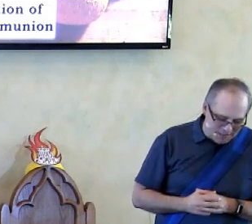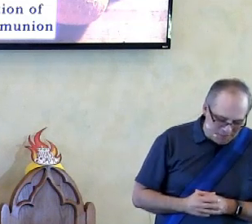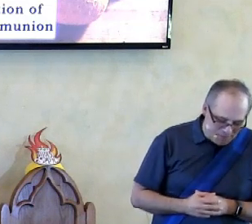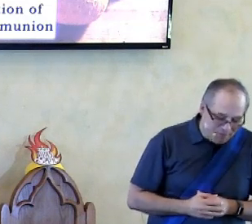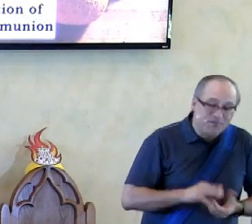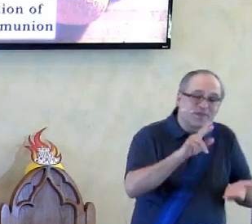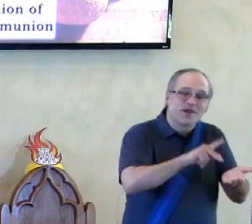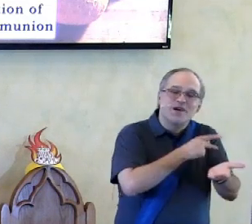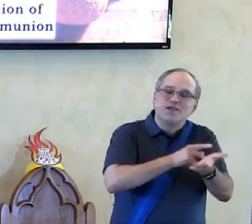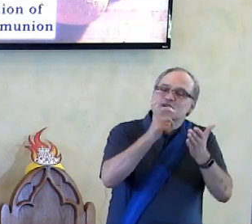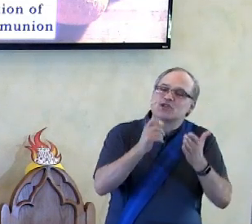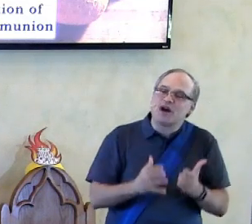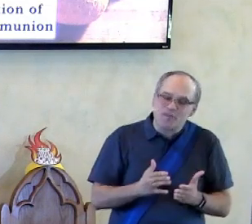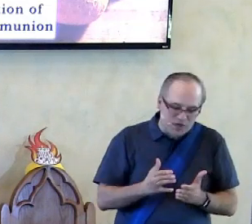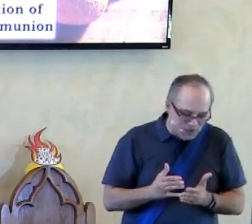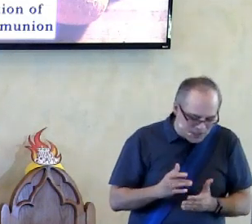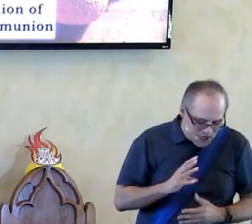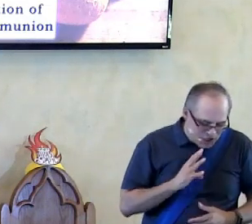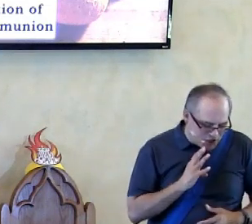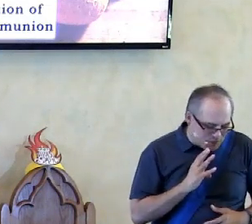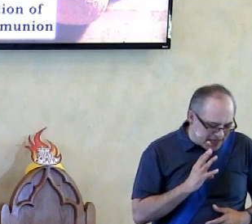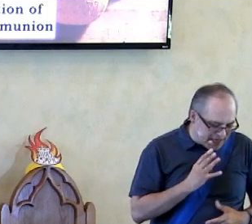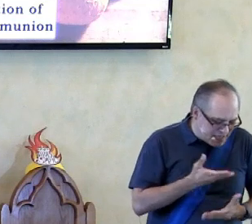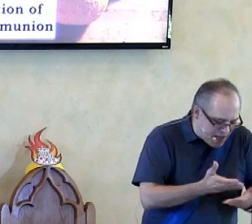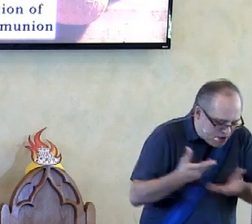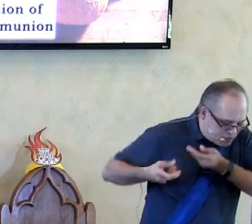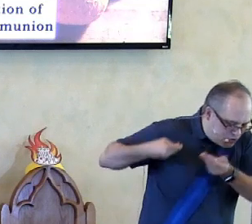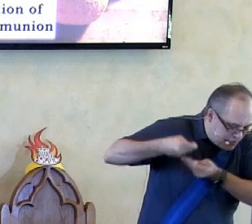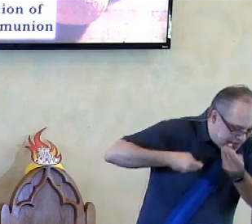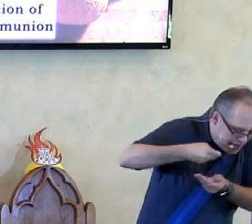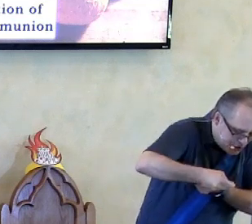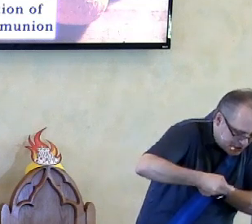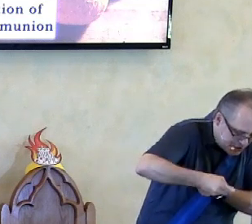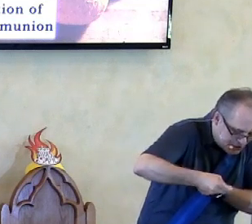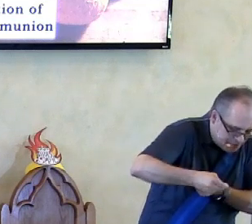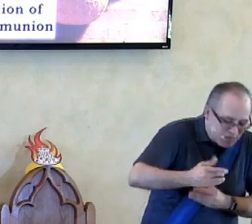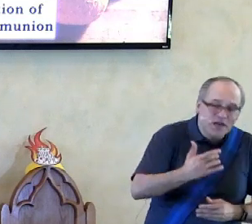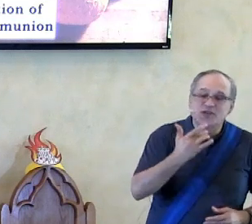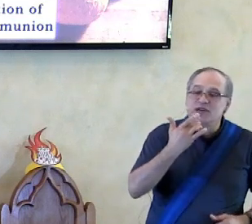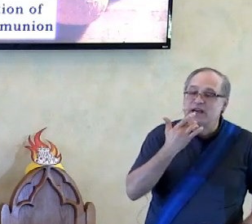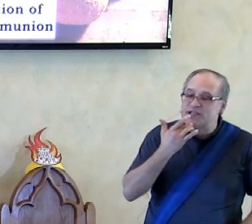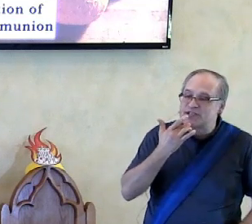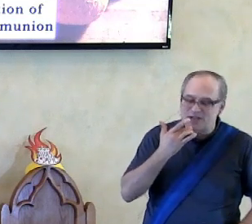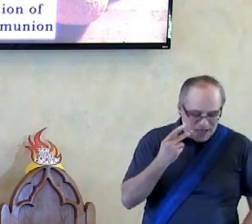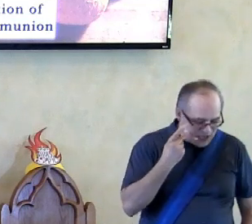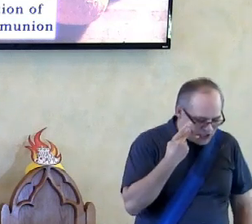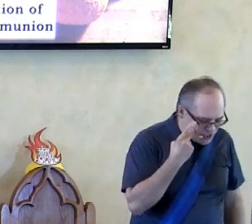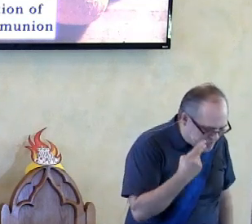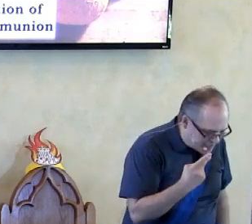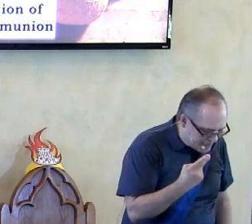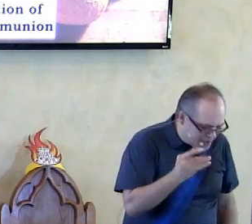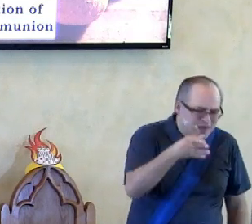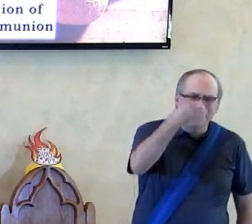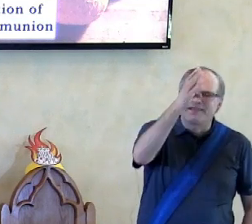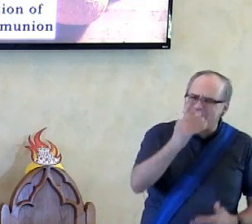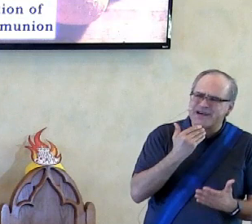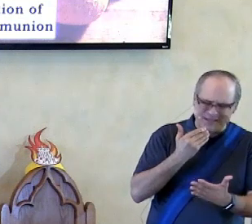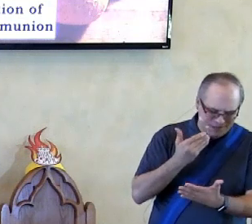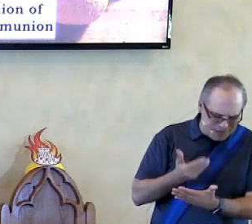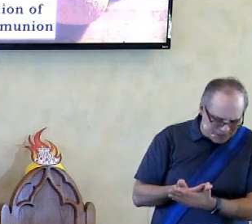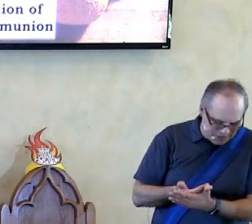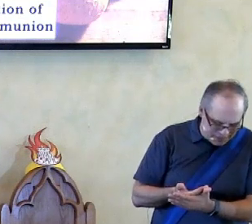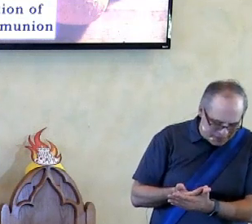out, the psalmists speaking down to the ages, taste and see that